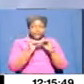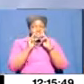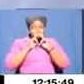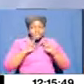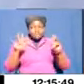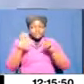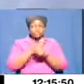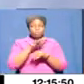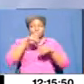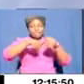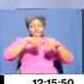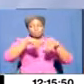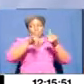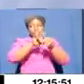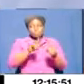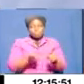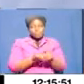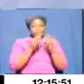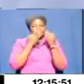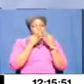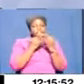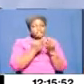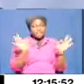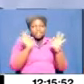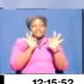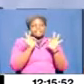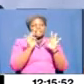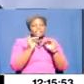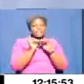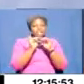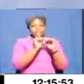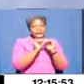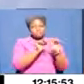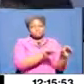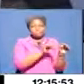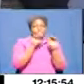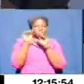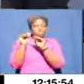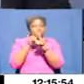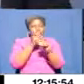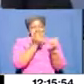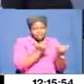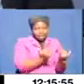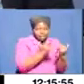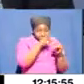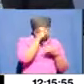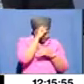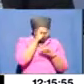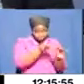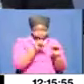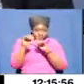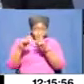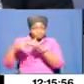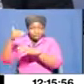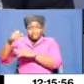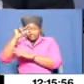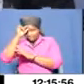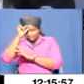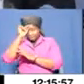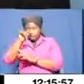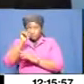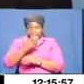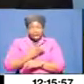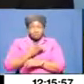free and fair transition from the current government to the next one. Baraza hilo limewataka Wakenya kuwasaili wawaniaji